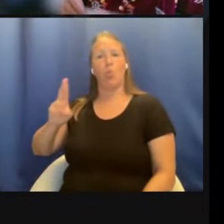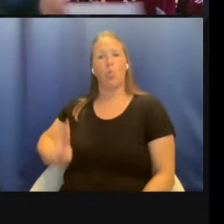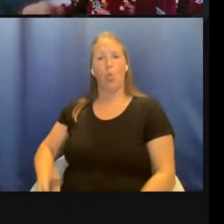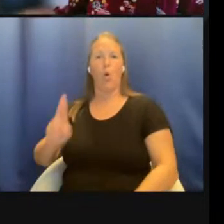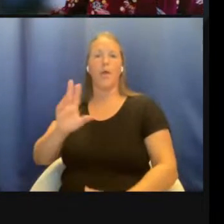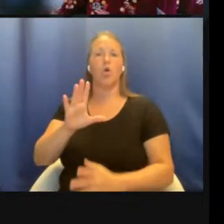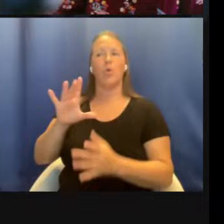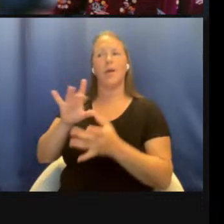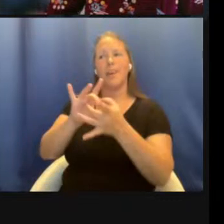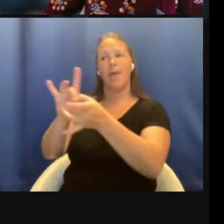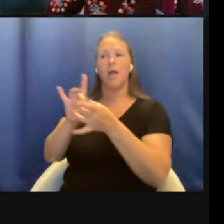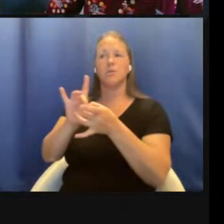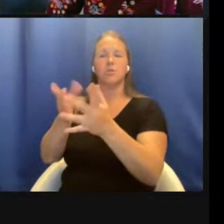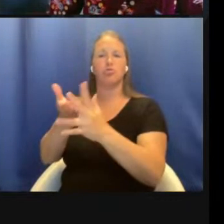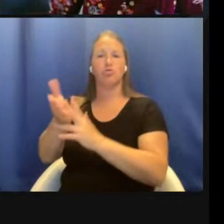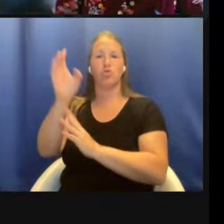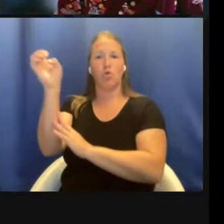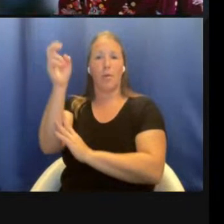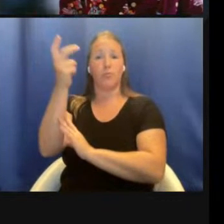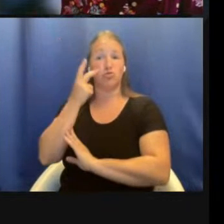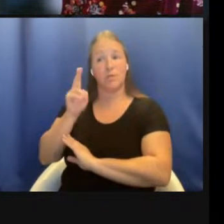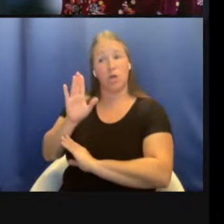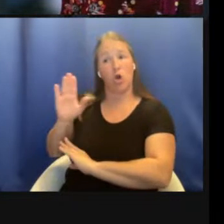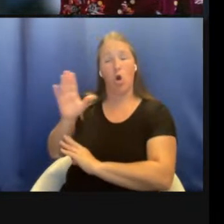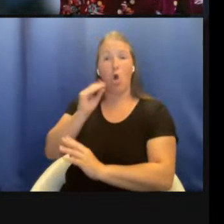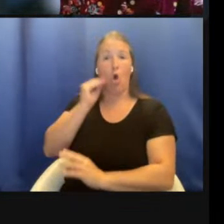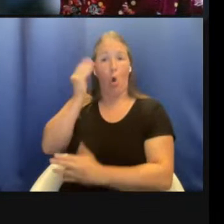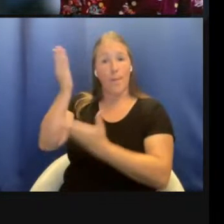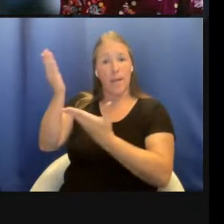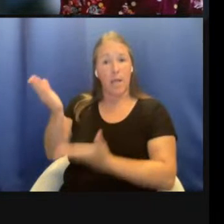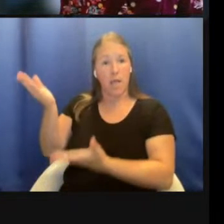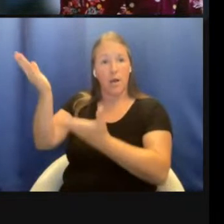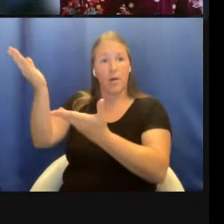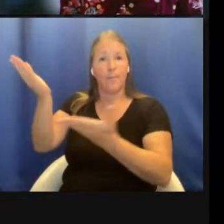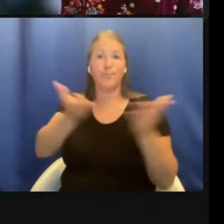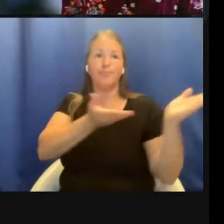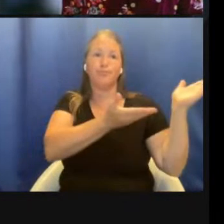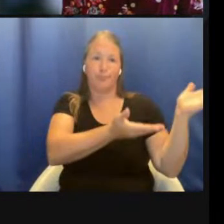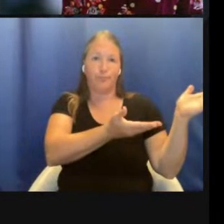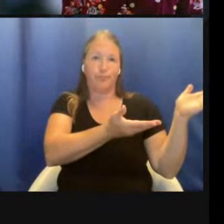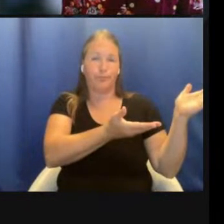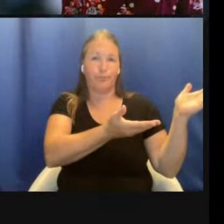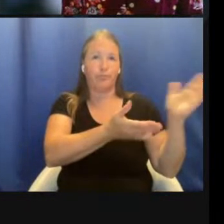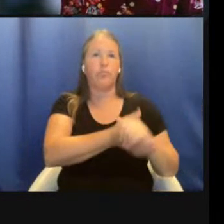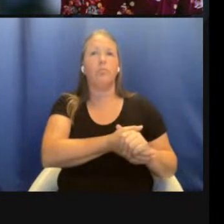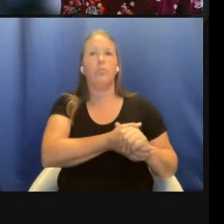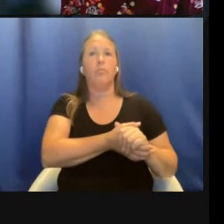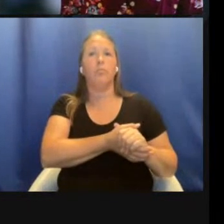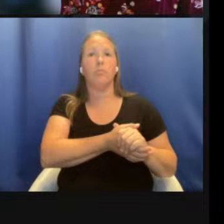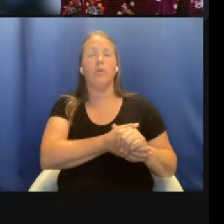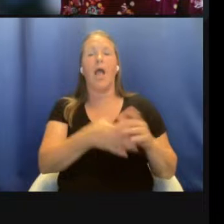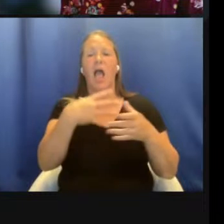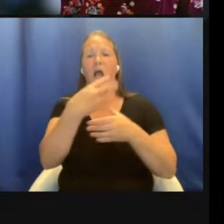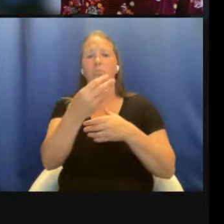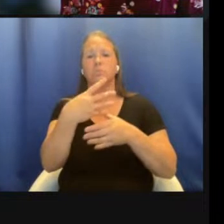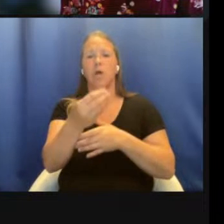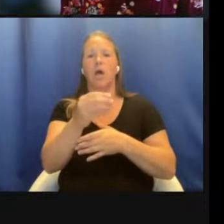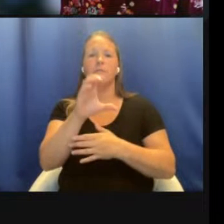she ensconces herself in. This is Glorup outside of Copenhagen,